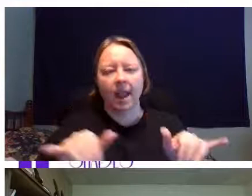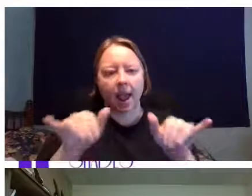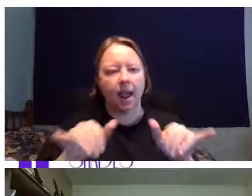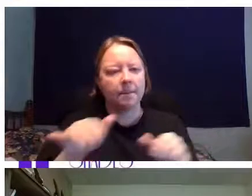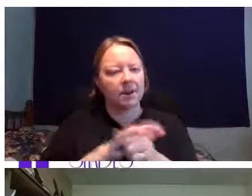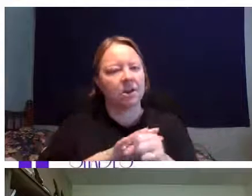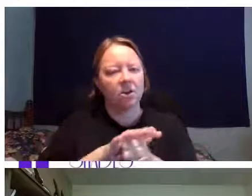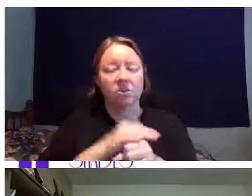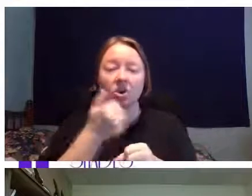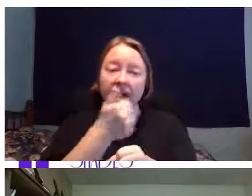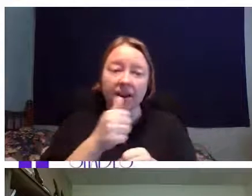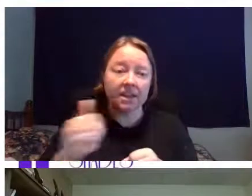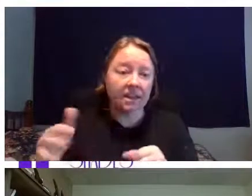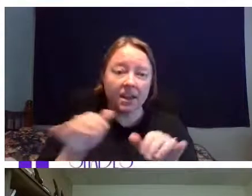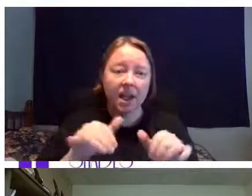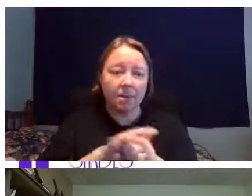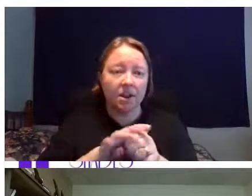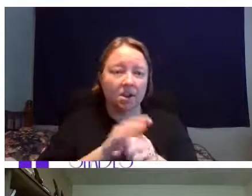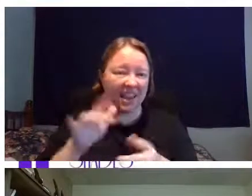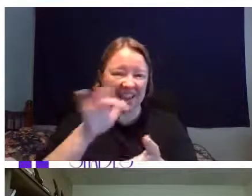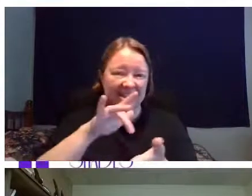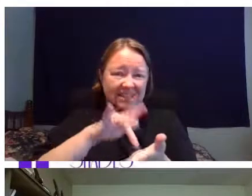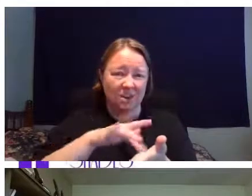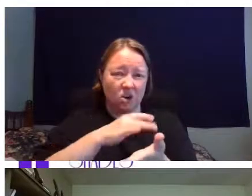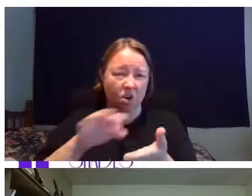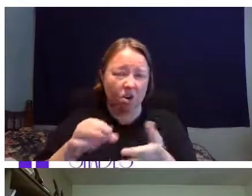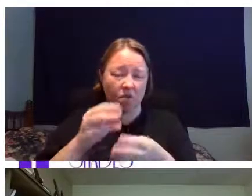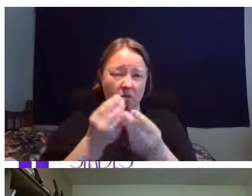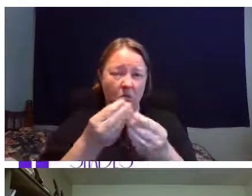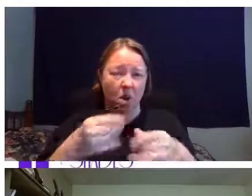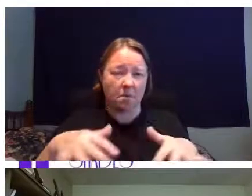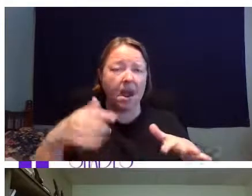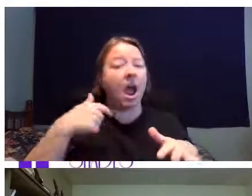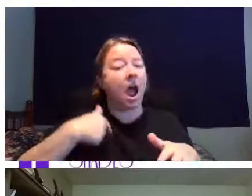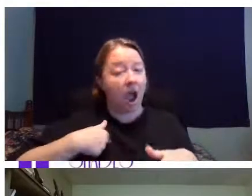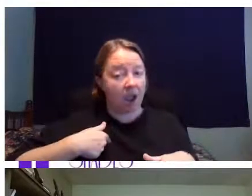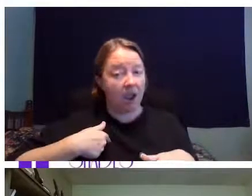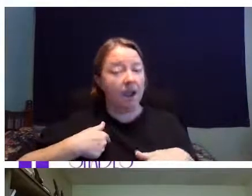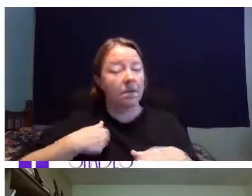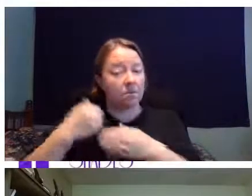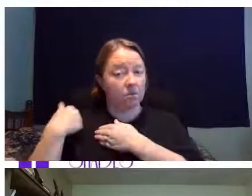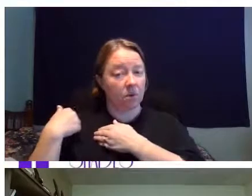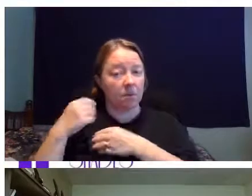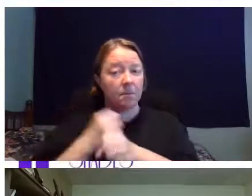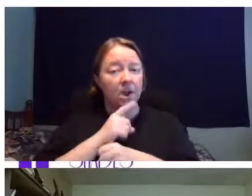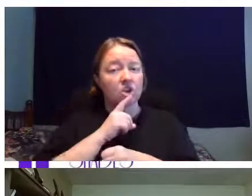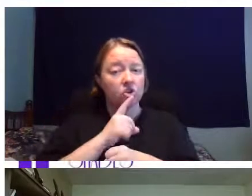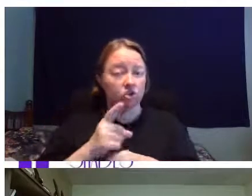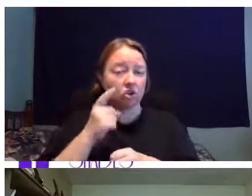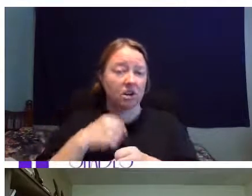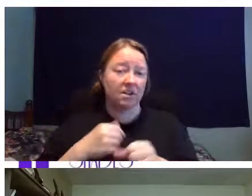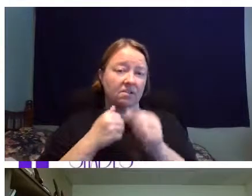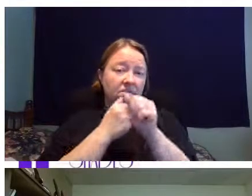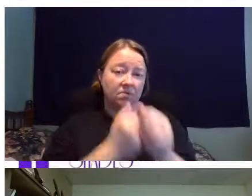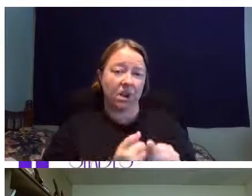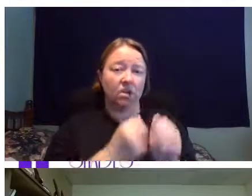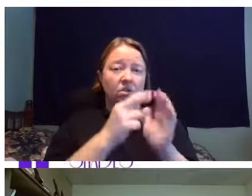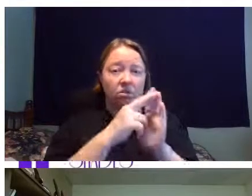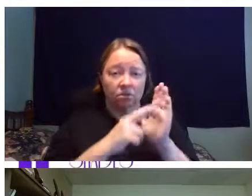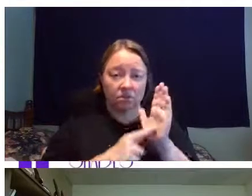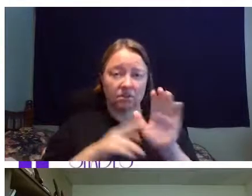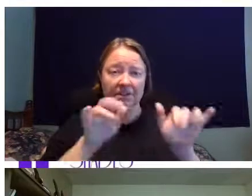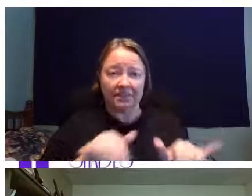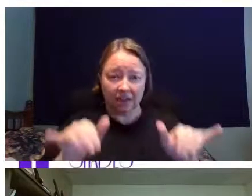So anything common area of the center of the property, I would be the one to make sure it's up to standard. If I did receive